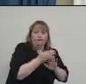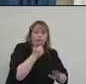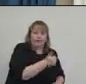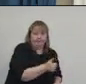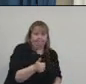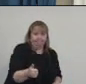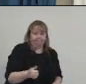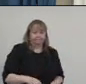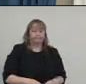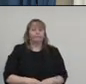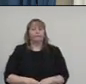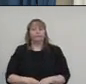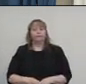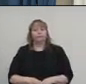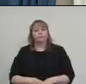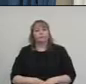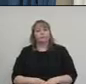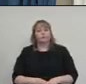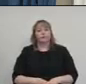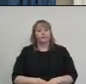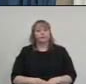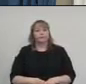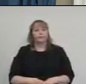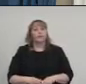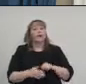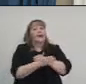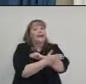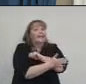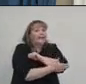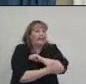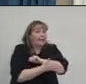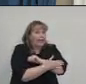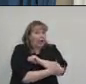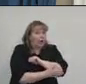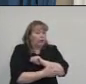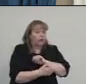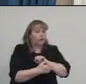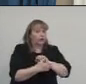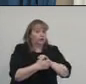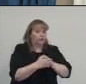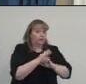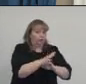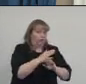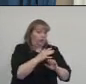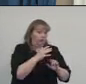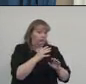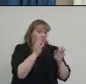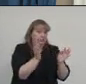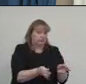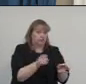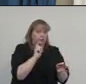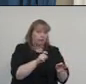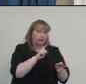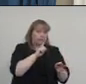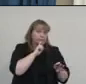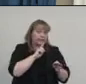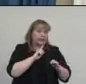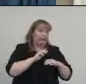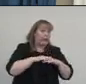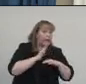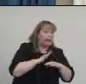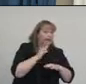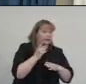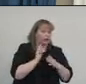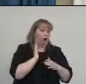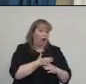The main requirement is that county guidance and restrictions must meet or exceed the standards set forth by the state in this new directive.